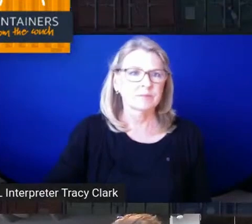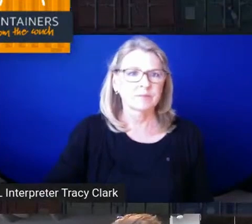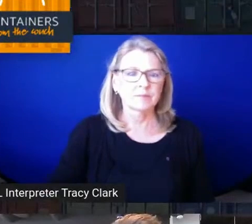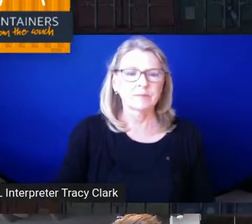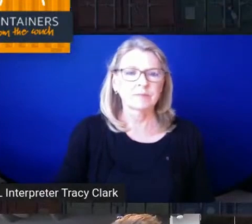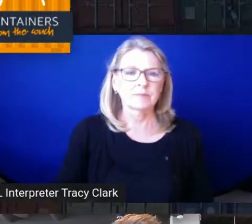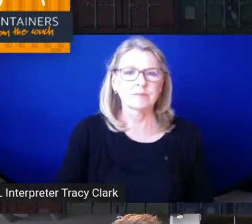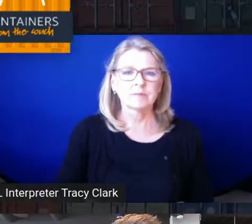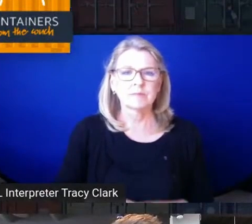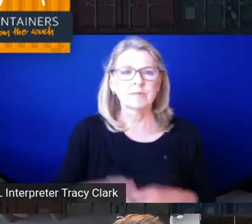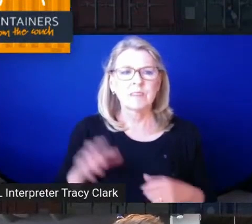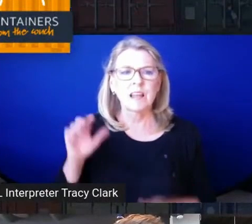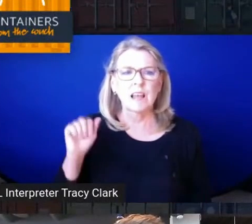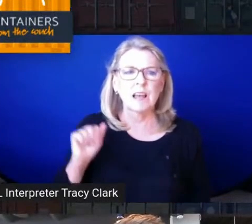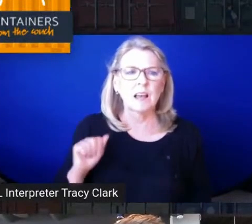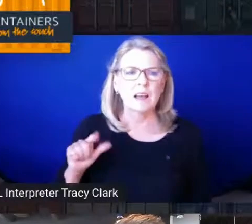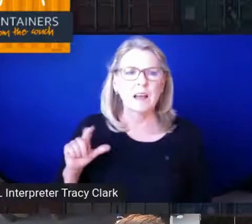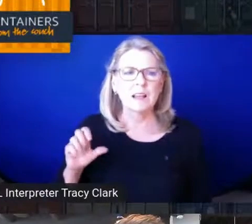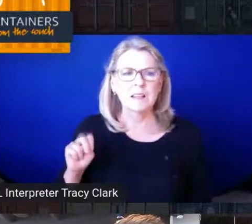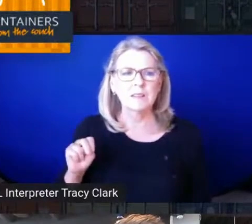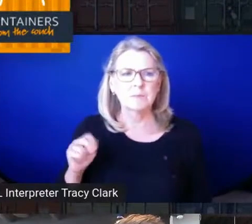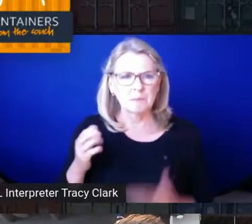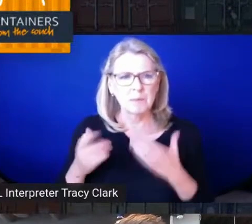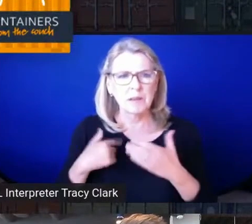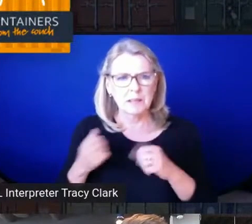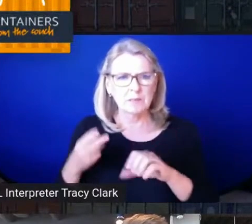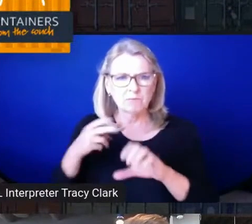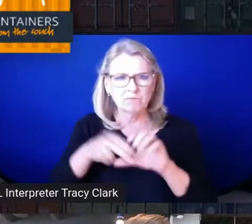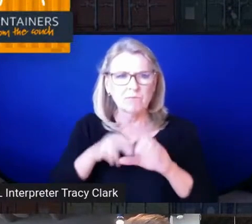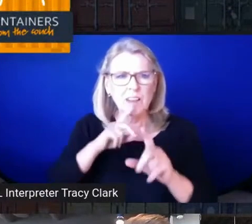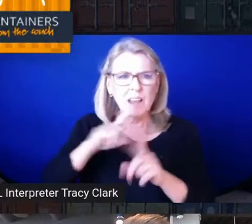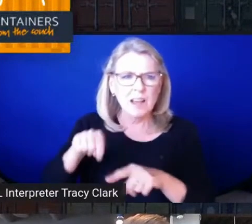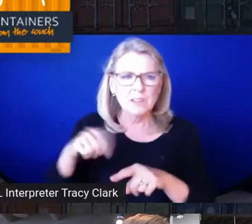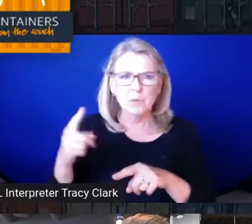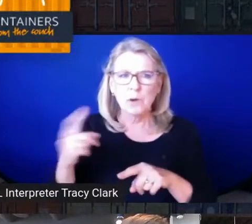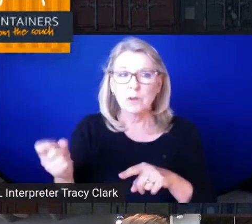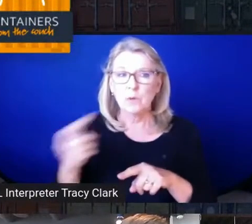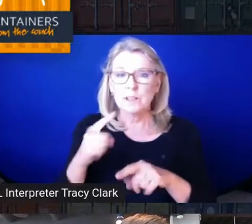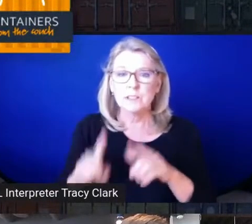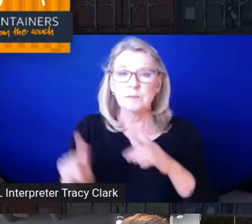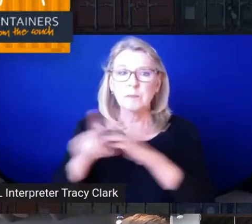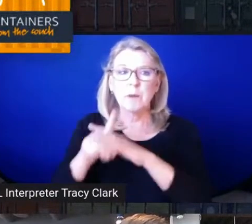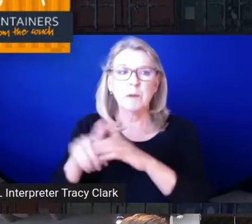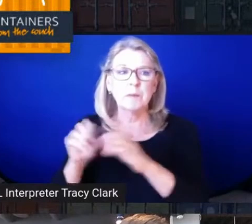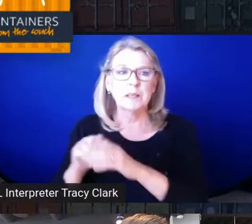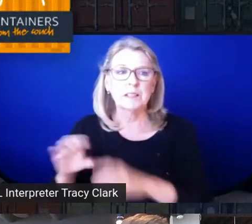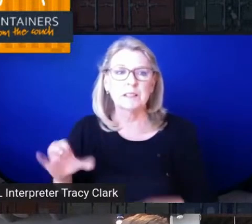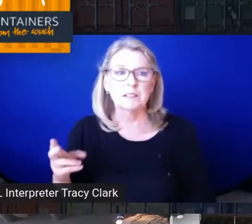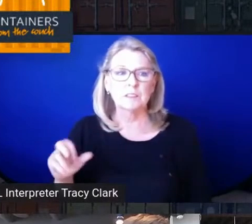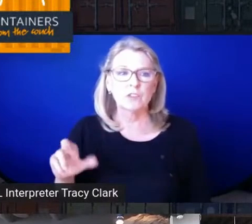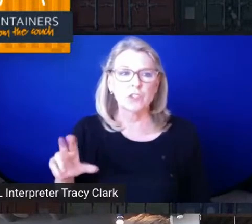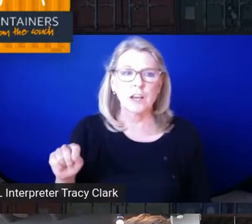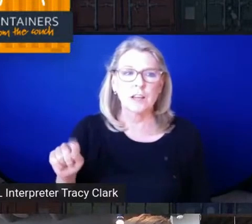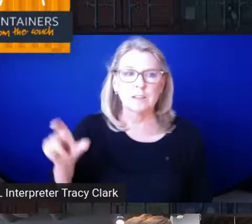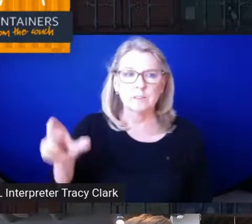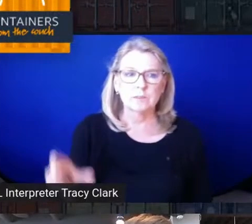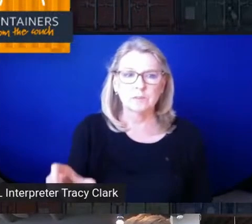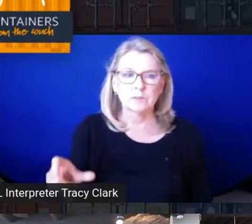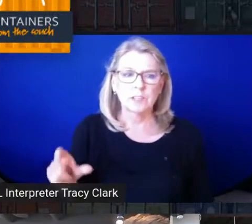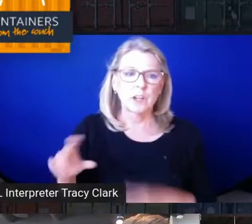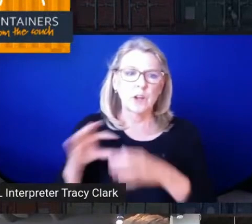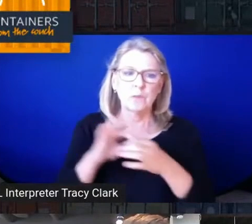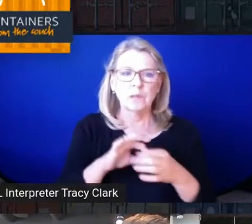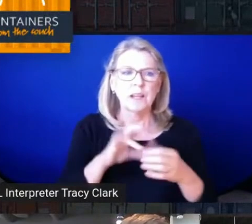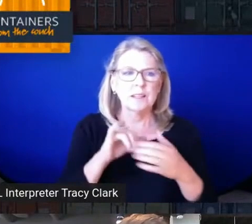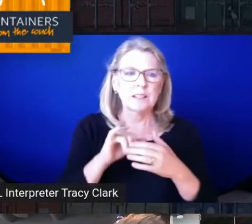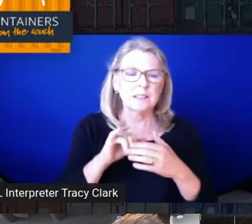Alan, maybe I can stop in here and answer a question that I saw in the chat, which I think it applies to this. We see this kind of use case of, I'm going to call it on-prem